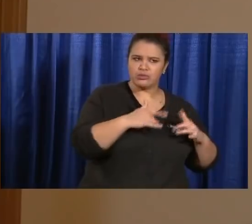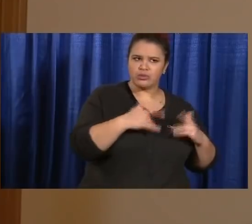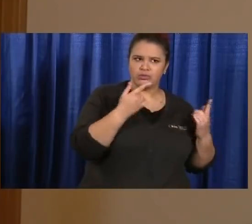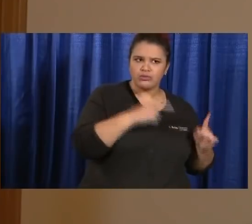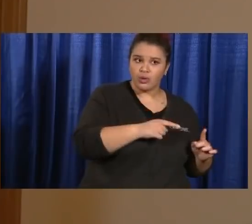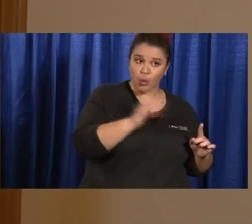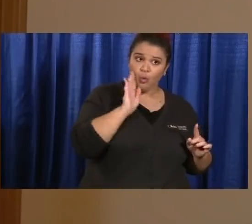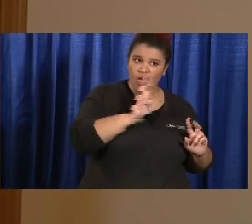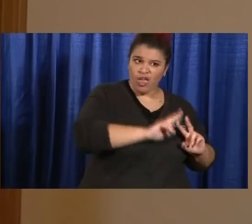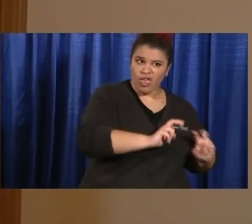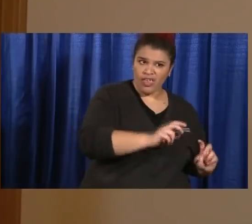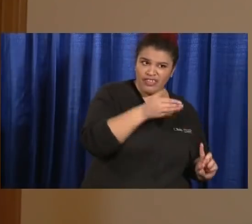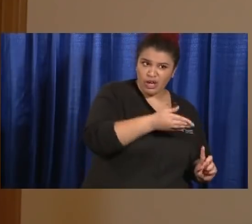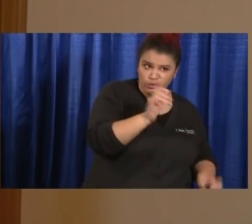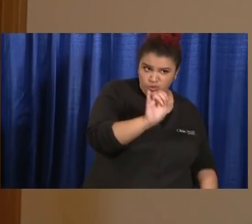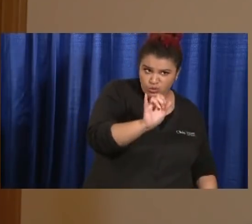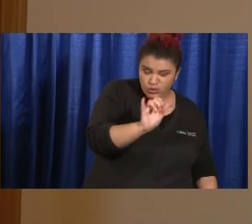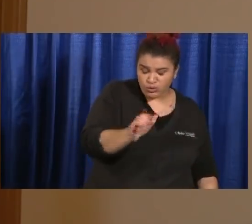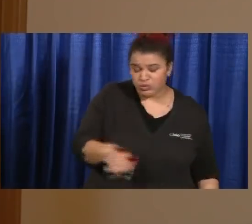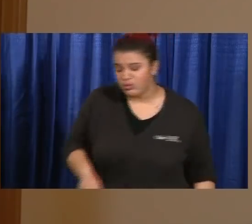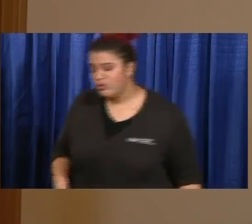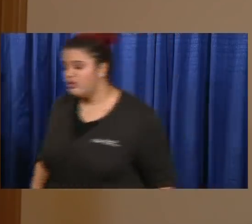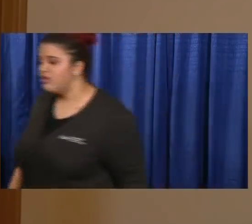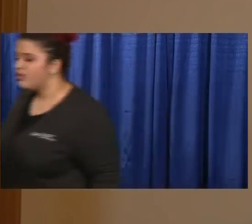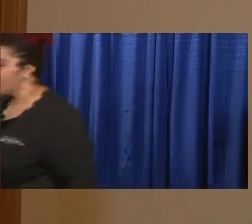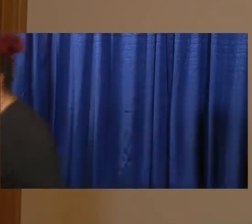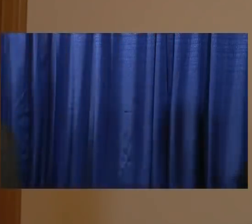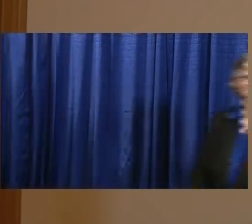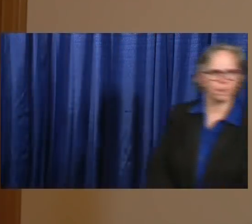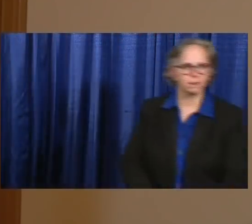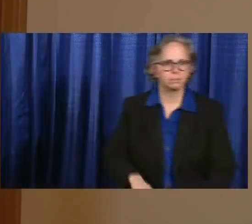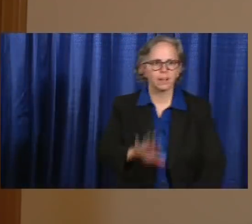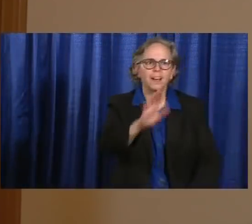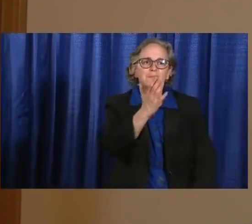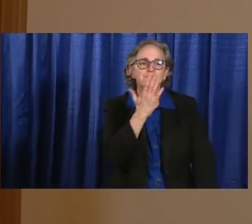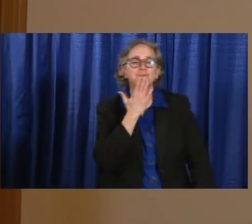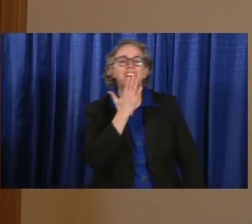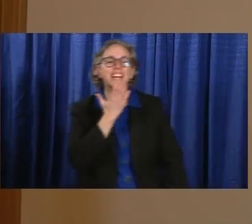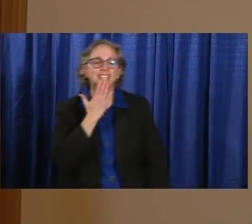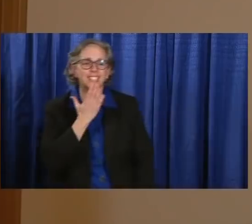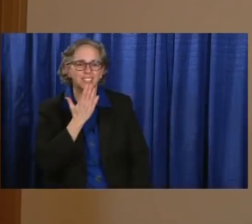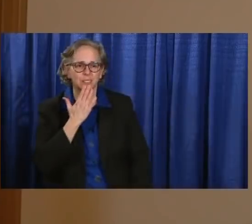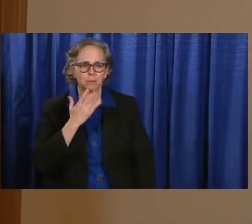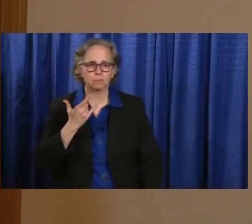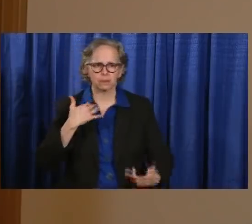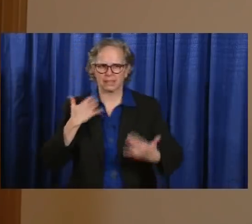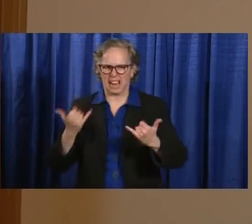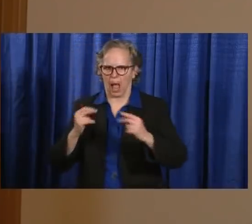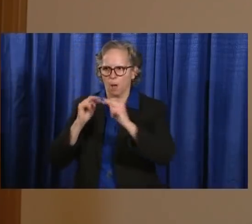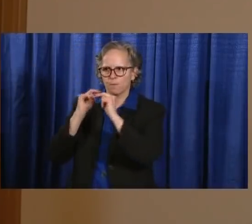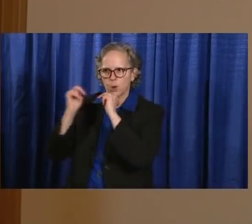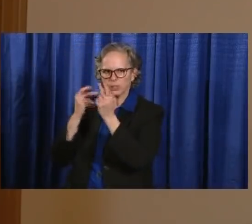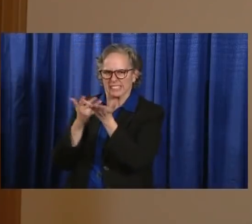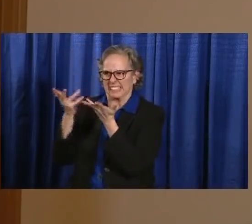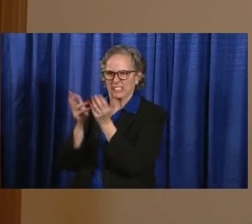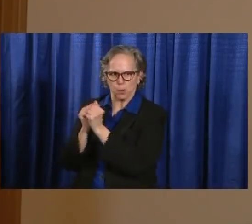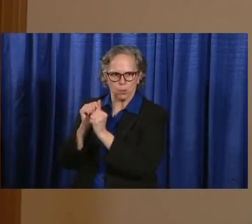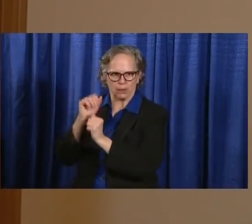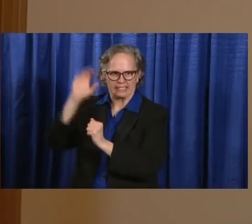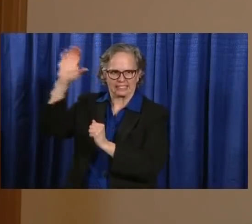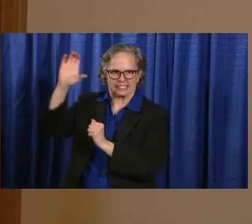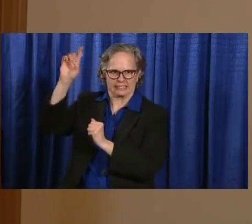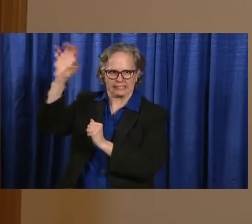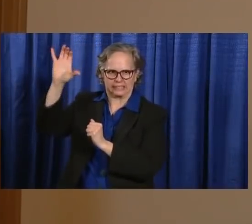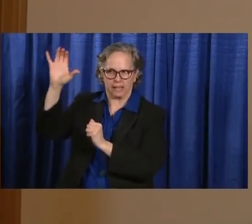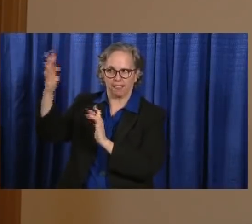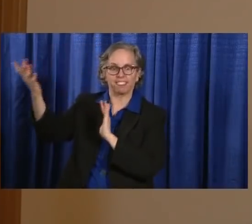you, Laura. So we're in negotiation with the CDC right now. They reached out to us at the end of the week to talk about sending a